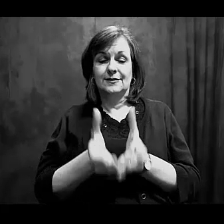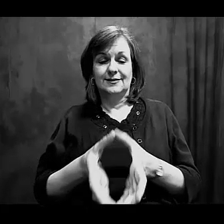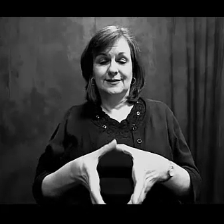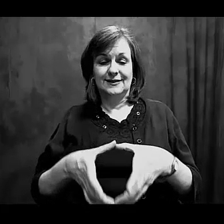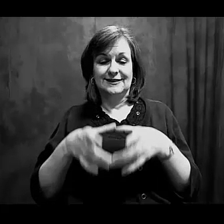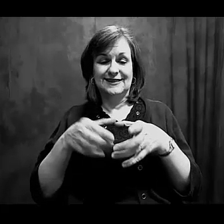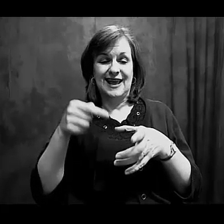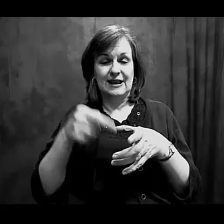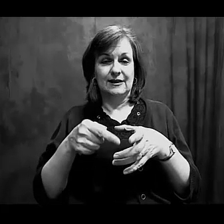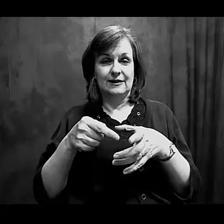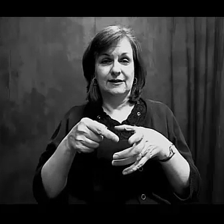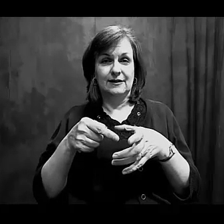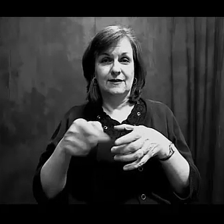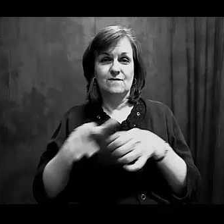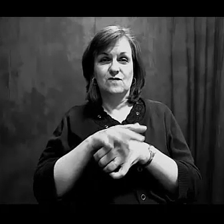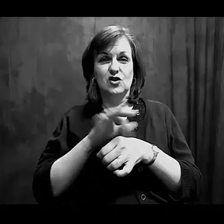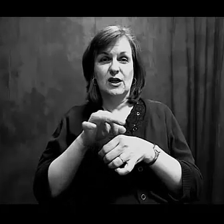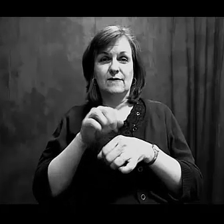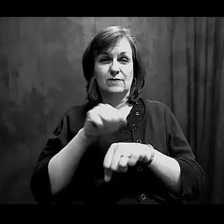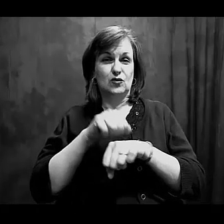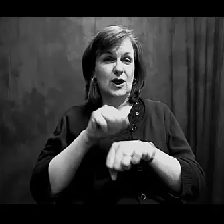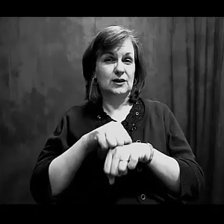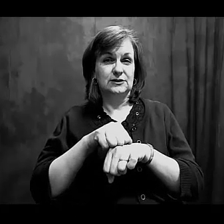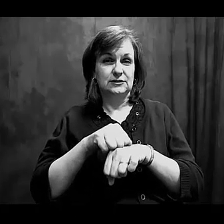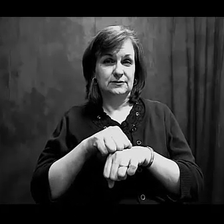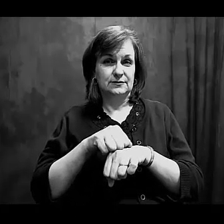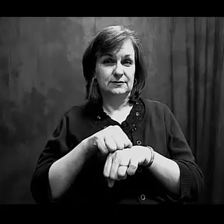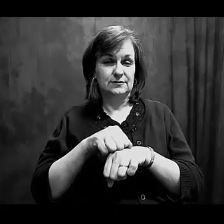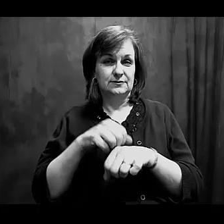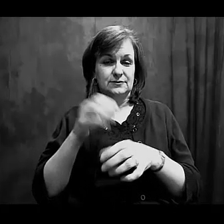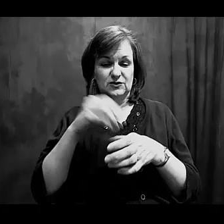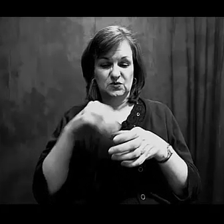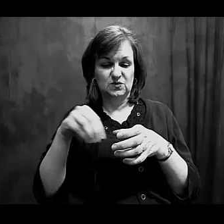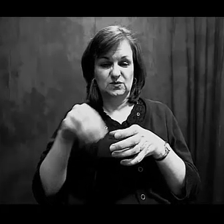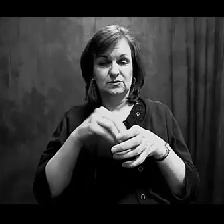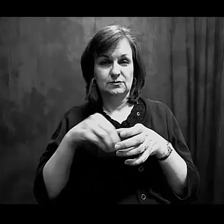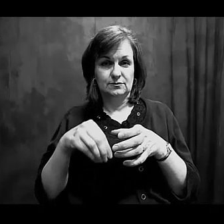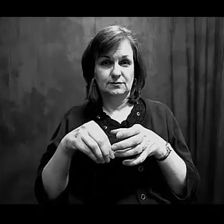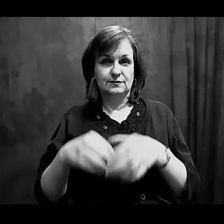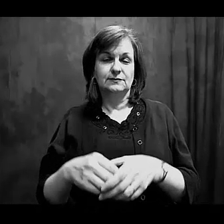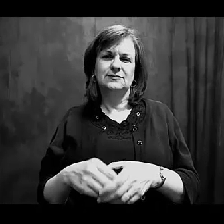but that sack is actually full of stones.